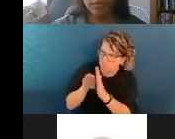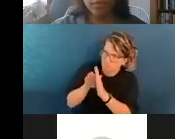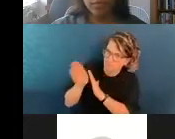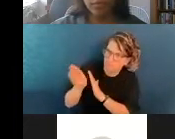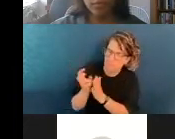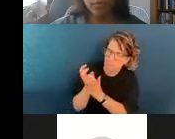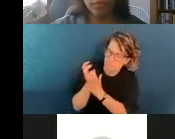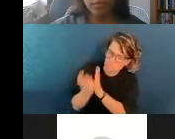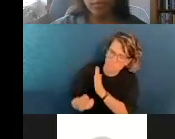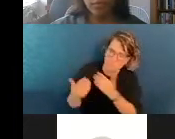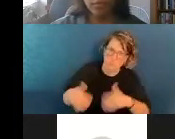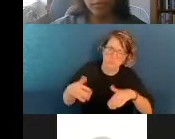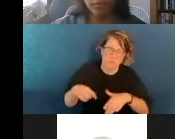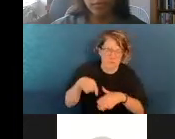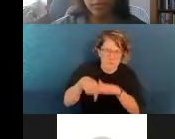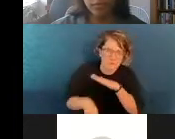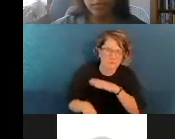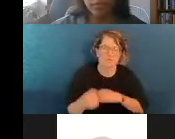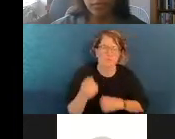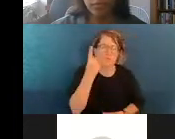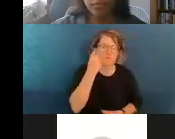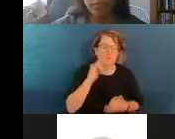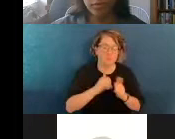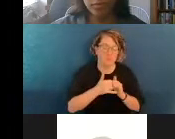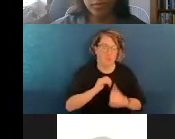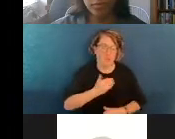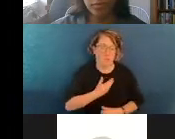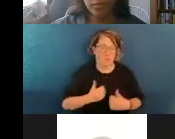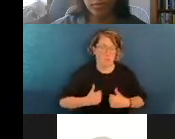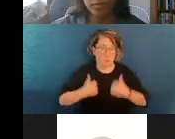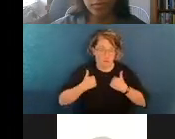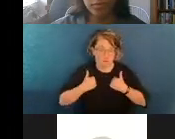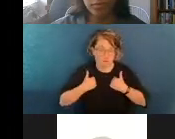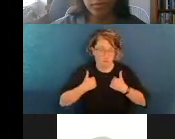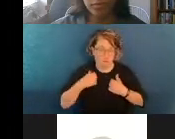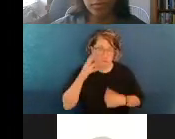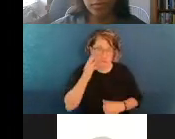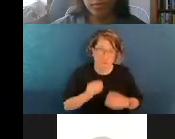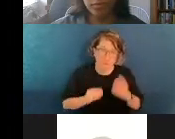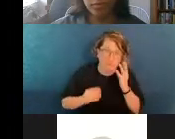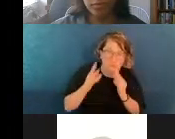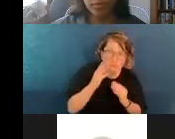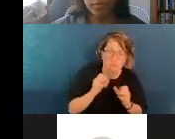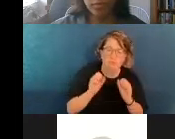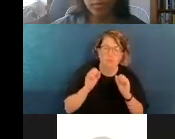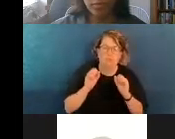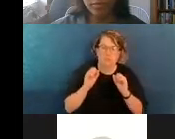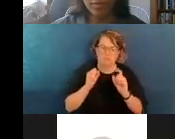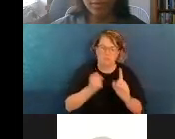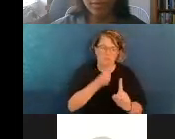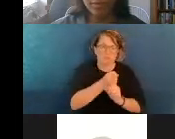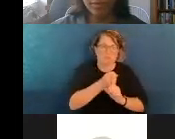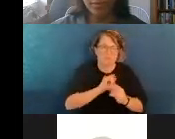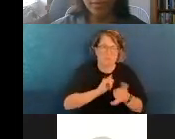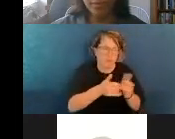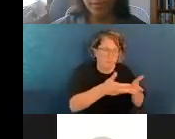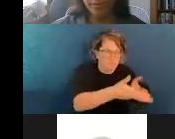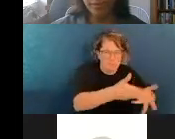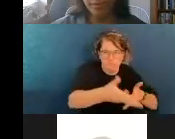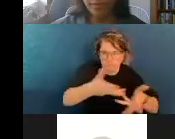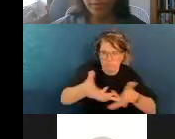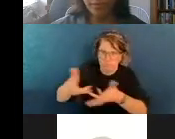of how our life experiences influence how we understand and interact with others. The skills